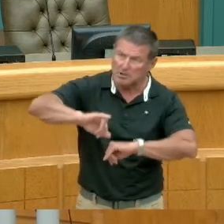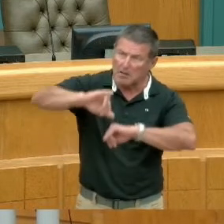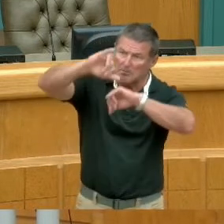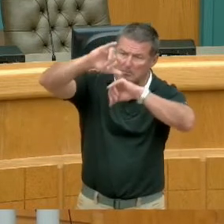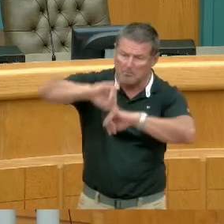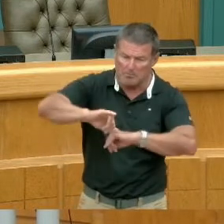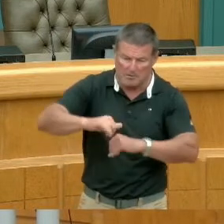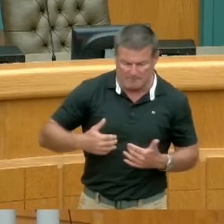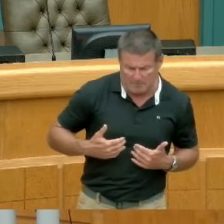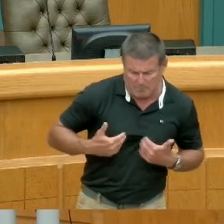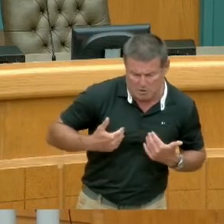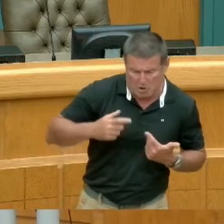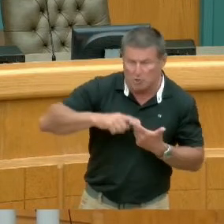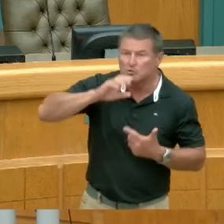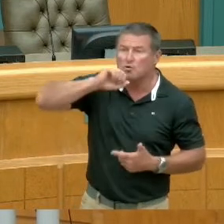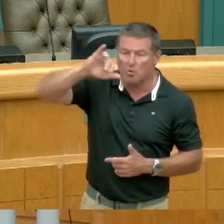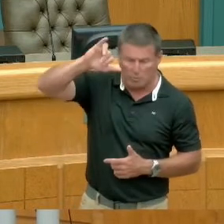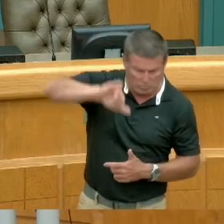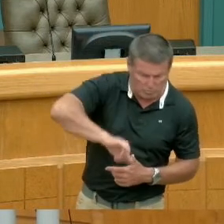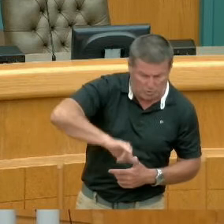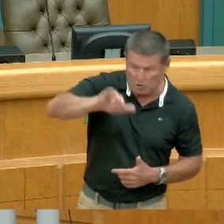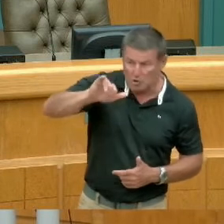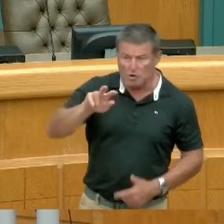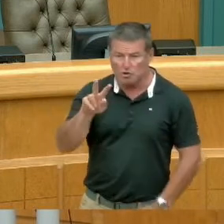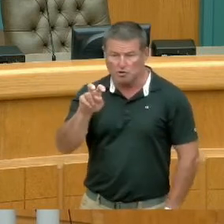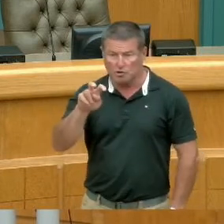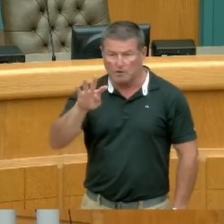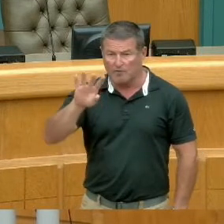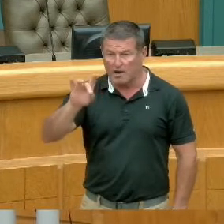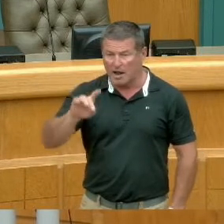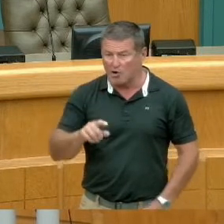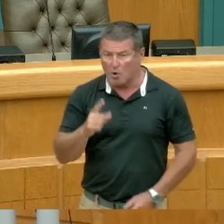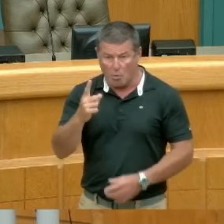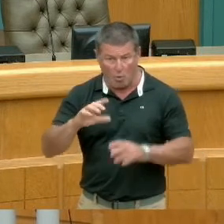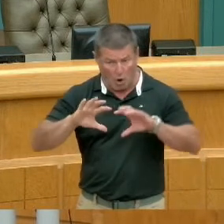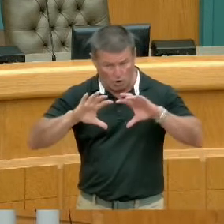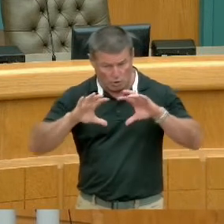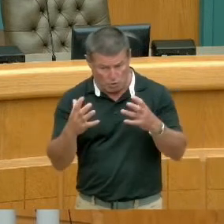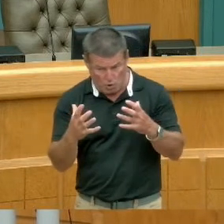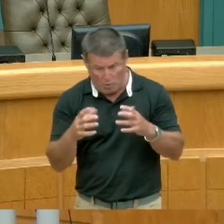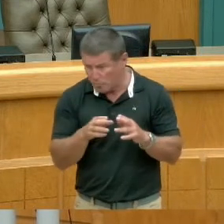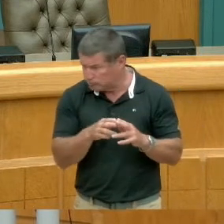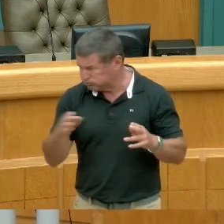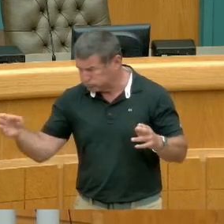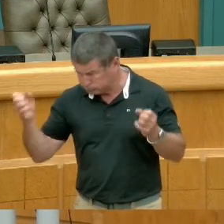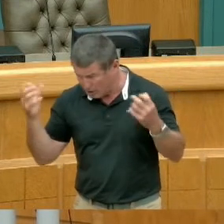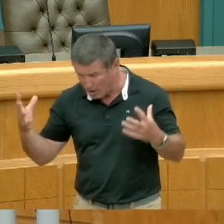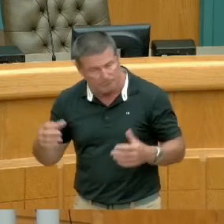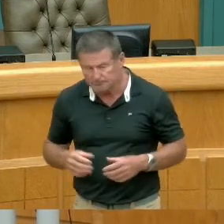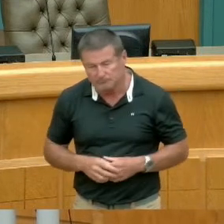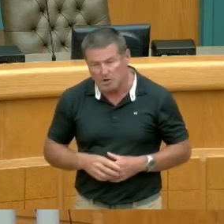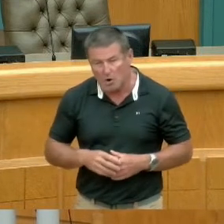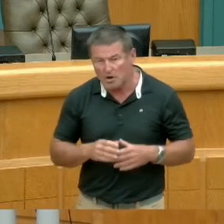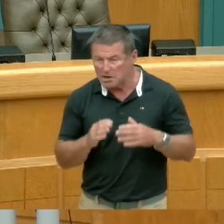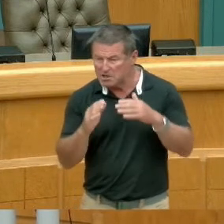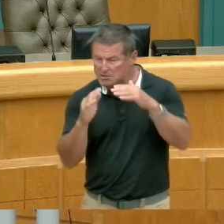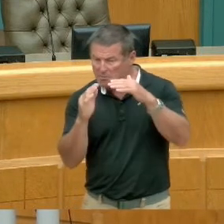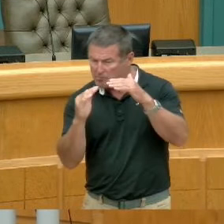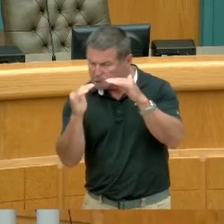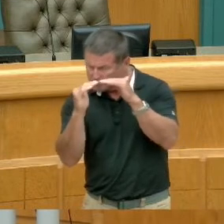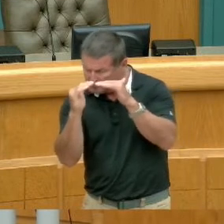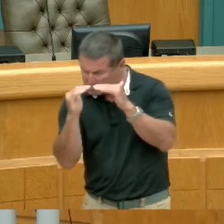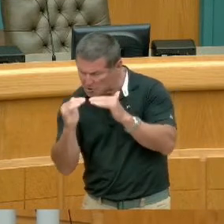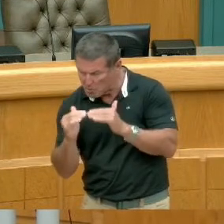So the 248 are not in one particular age bracket or another. They're pretty evenly distributed, with the majority of the distribution being